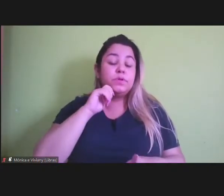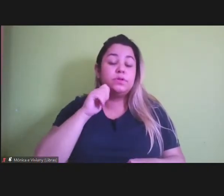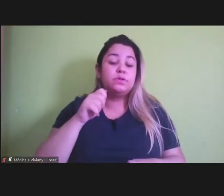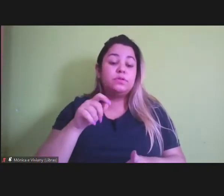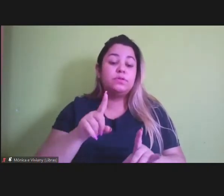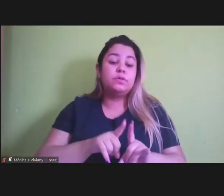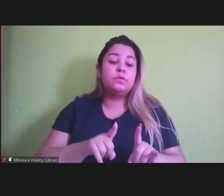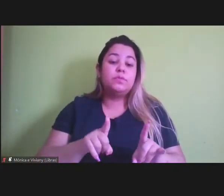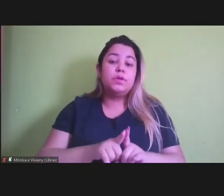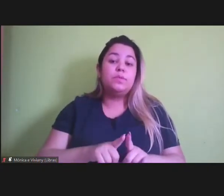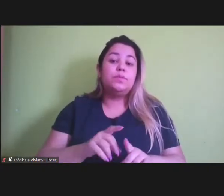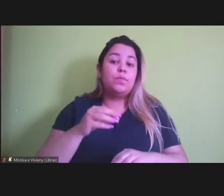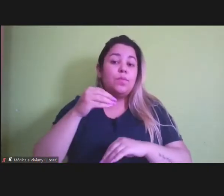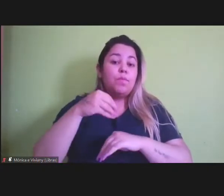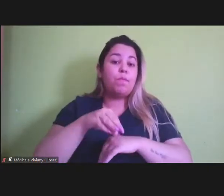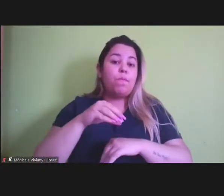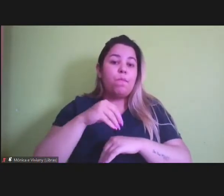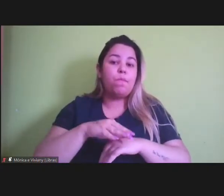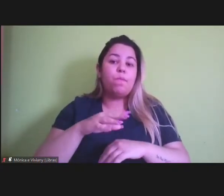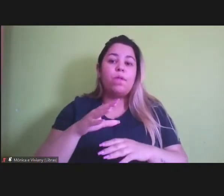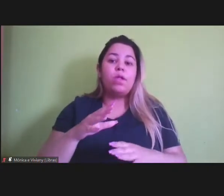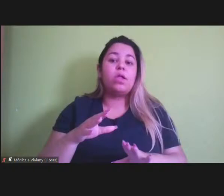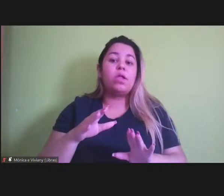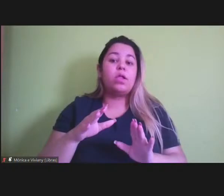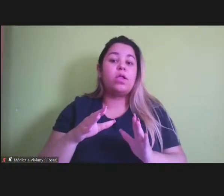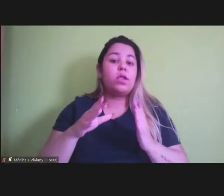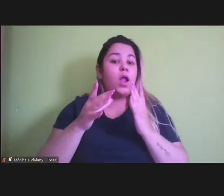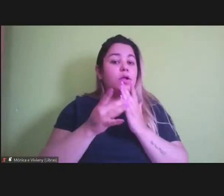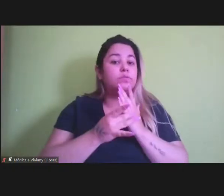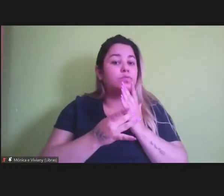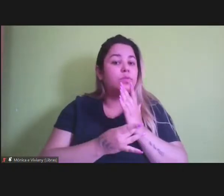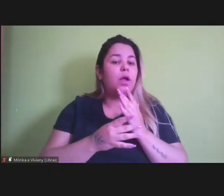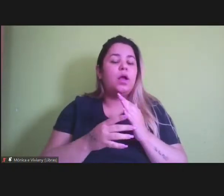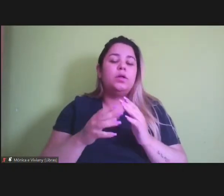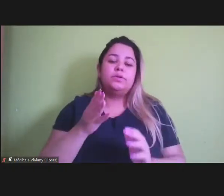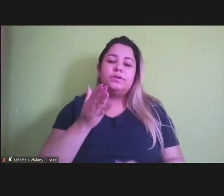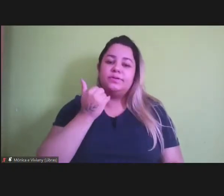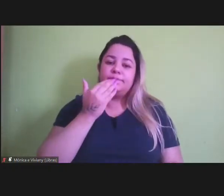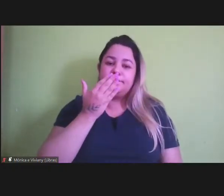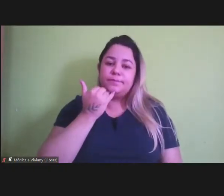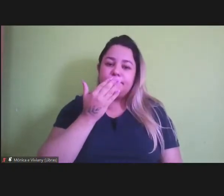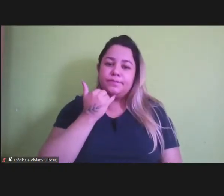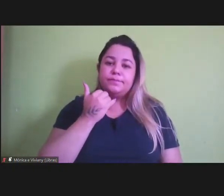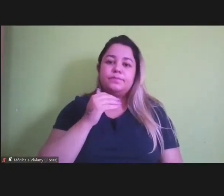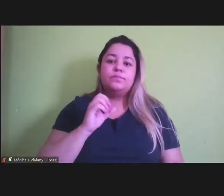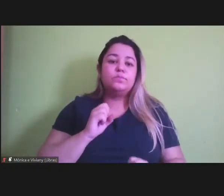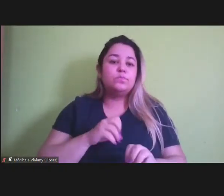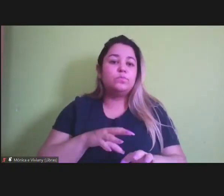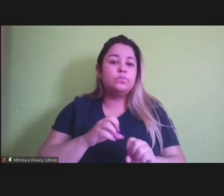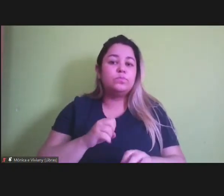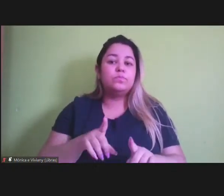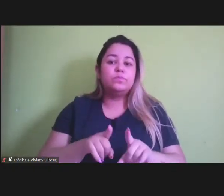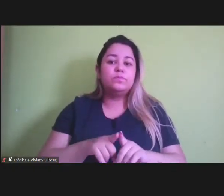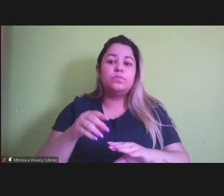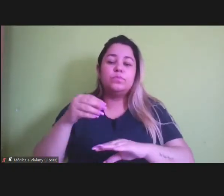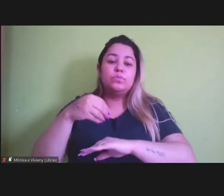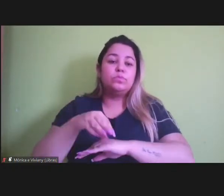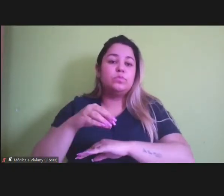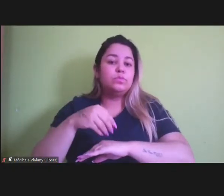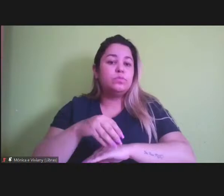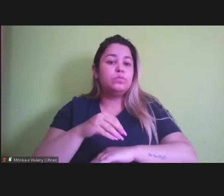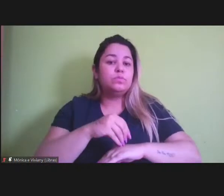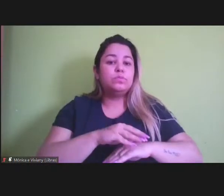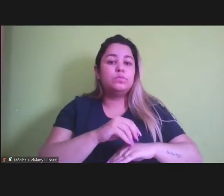to sensibilize and publish booklets for nutritional and food education, which was distributed to